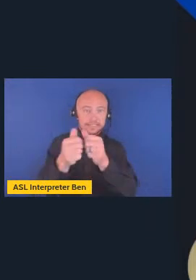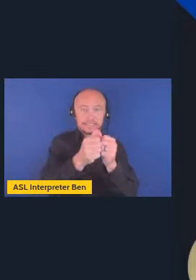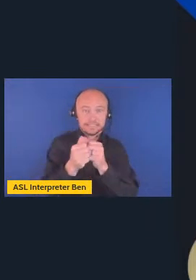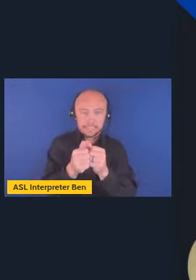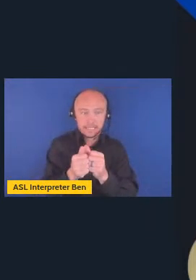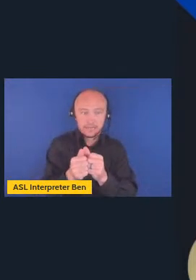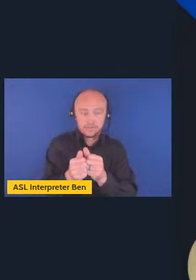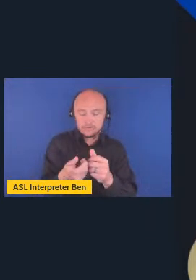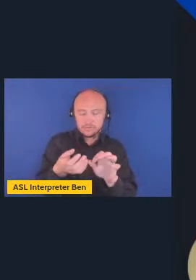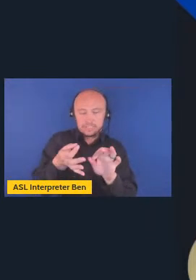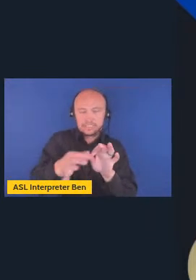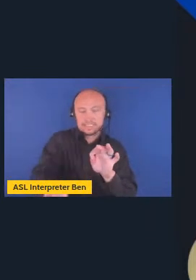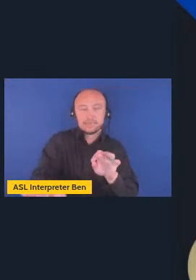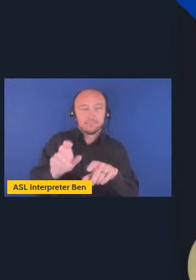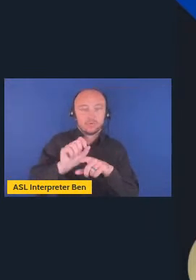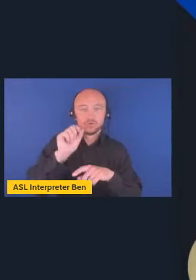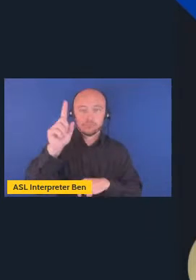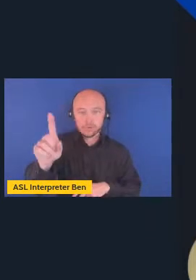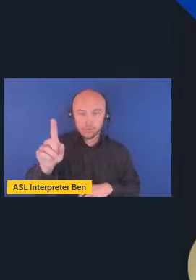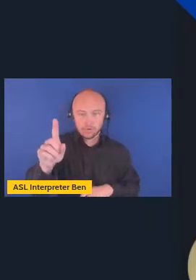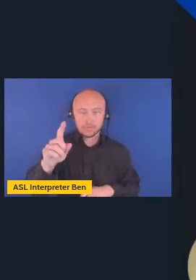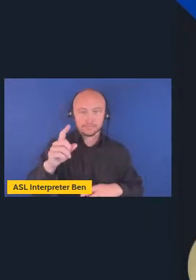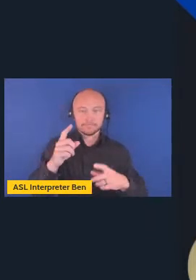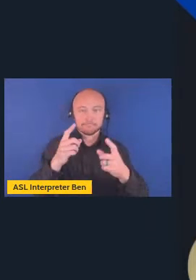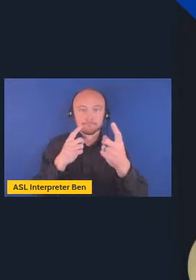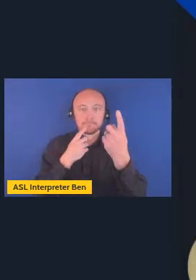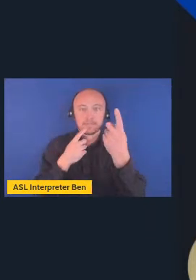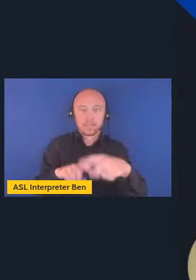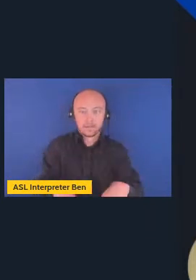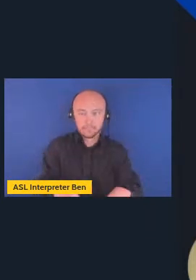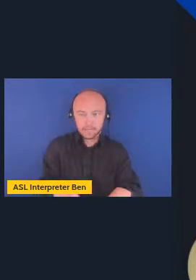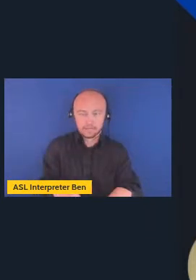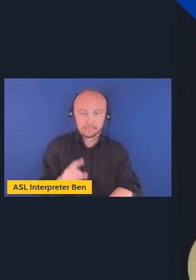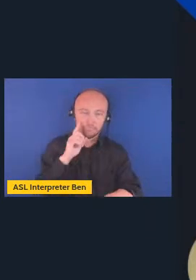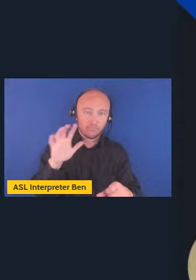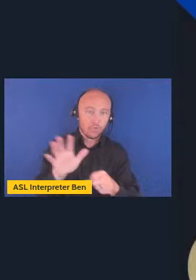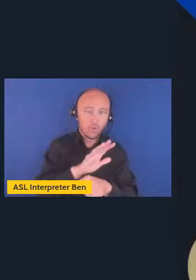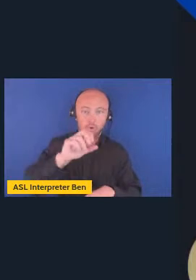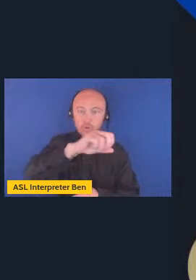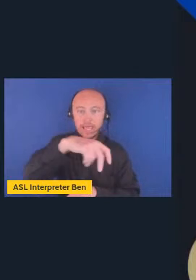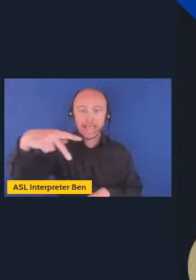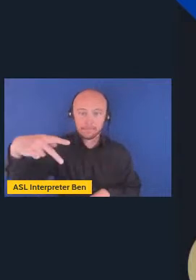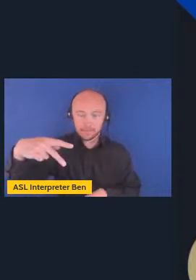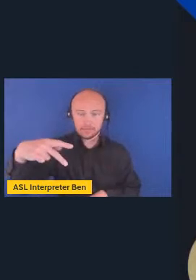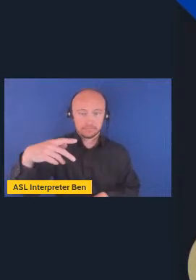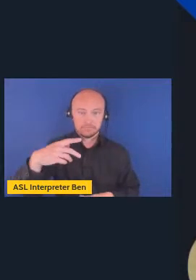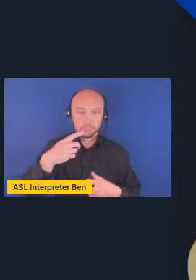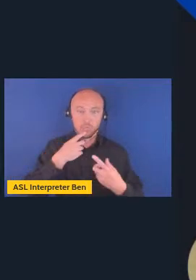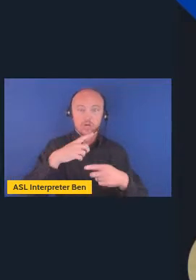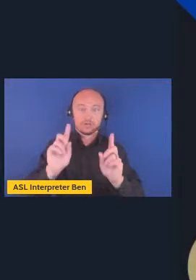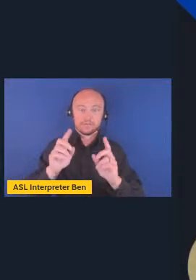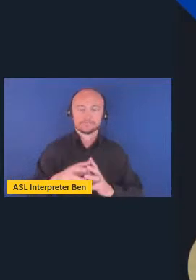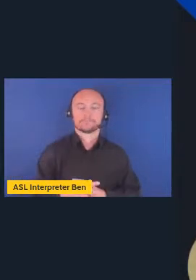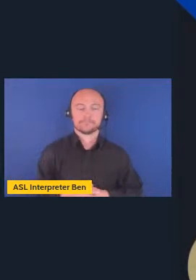do a simple deploy command for the entire app, and it just kind of worked.